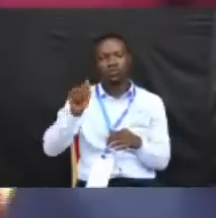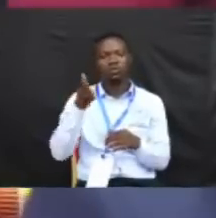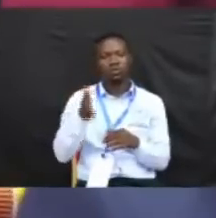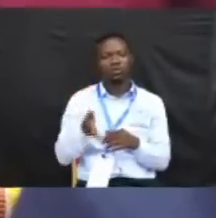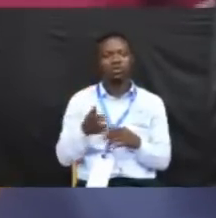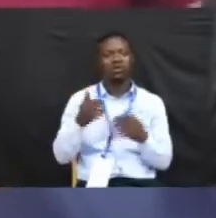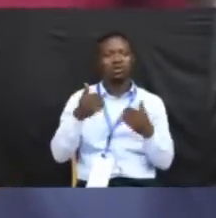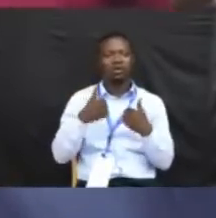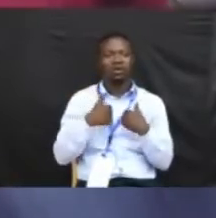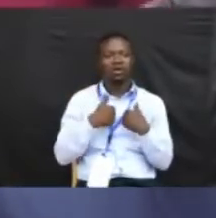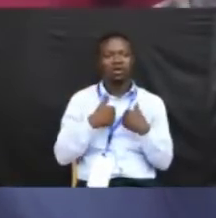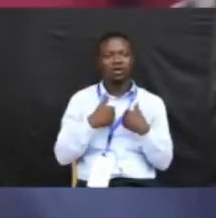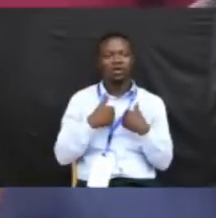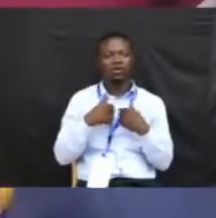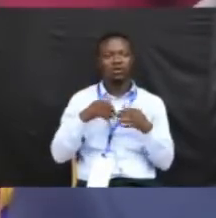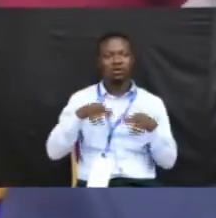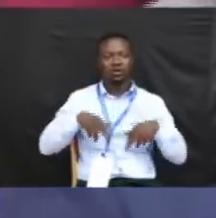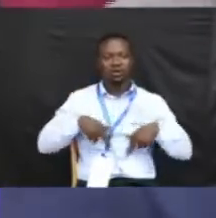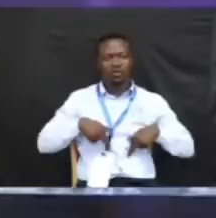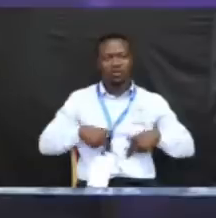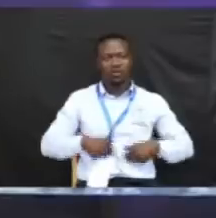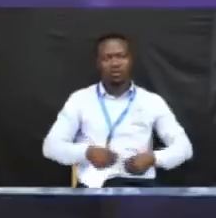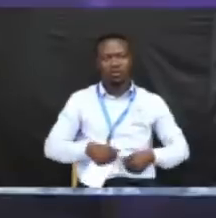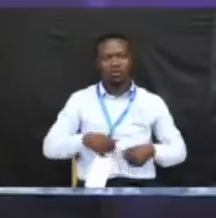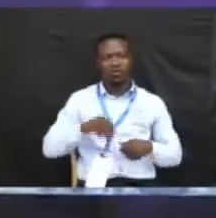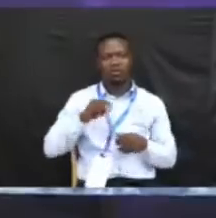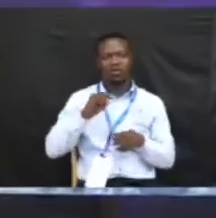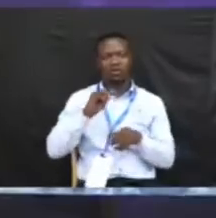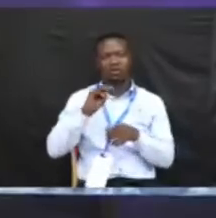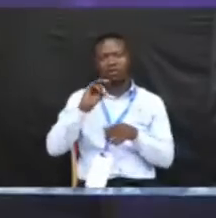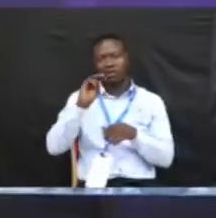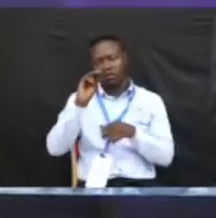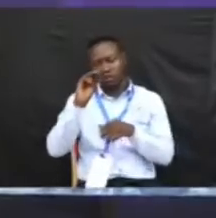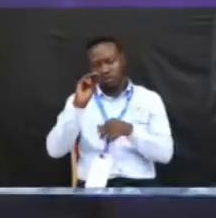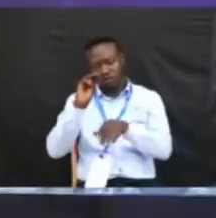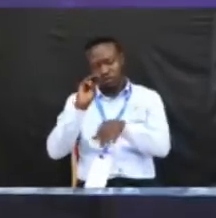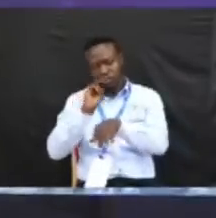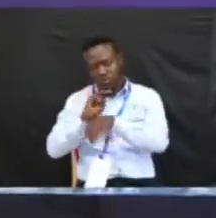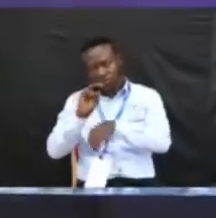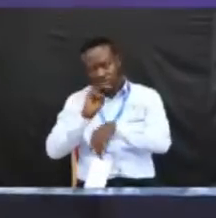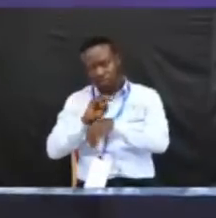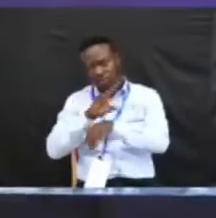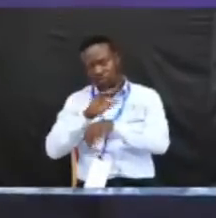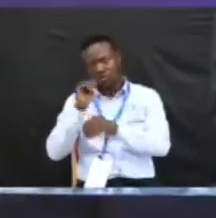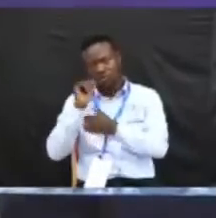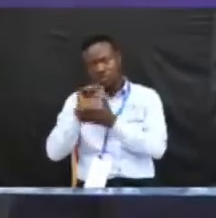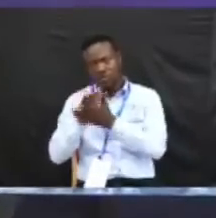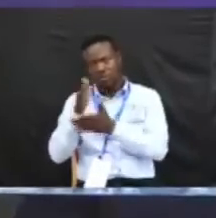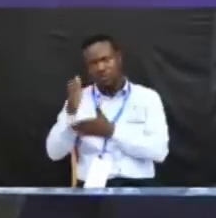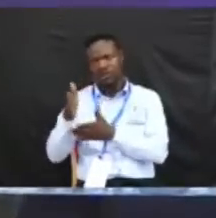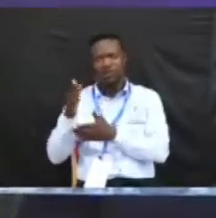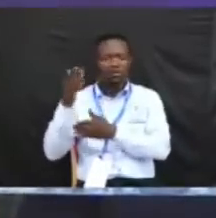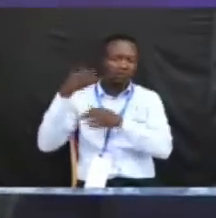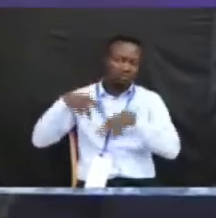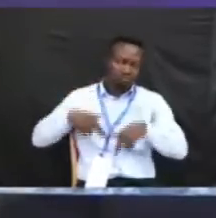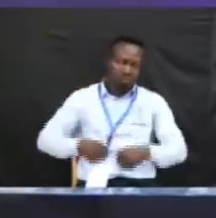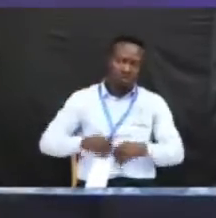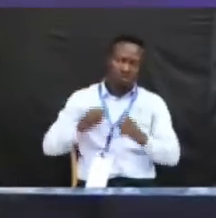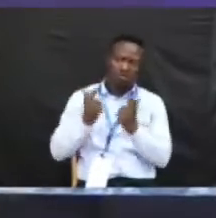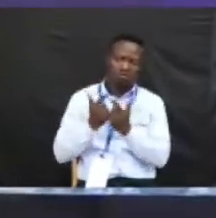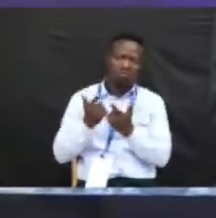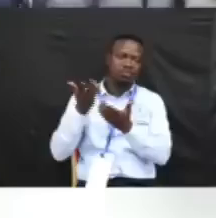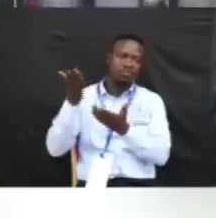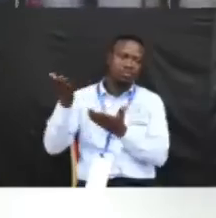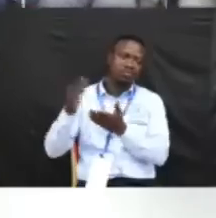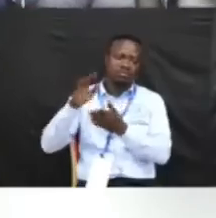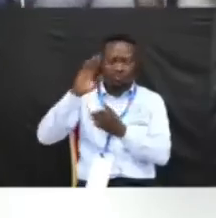We have revered retired ministers, their wives and widows in our midst. Galan soldiers, God bless